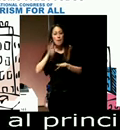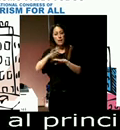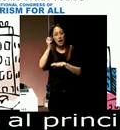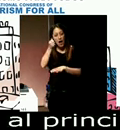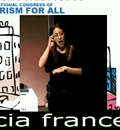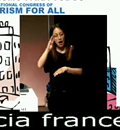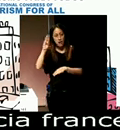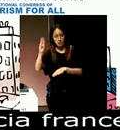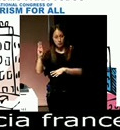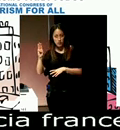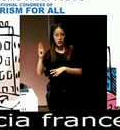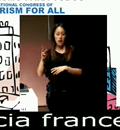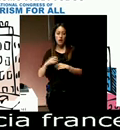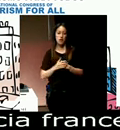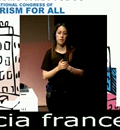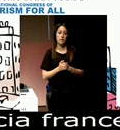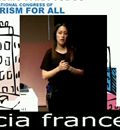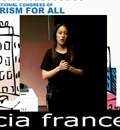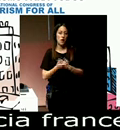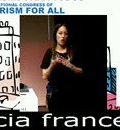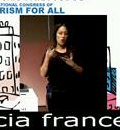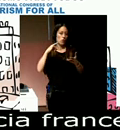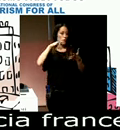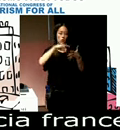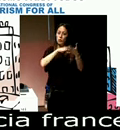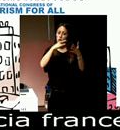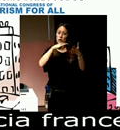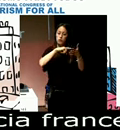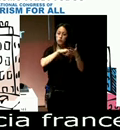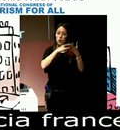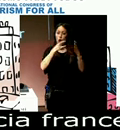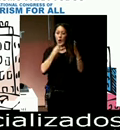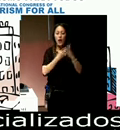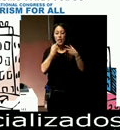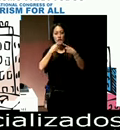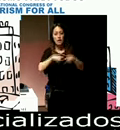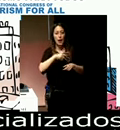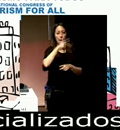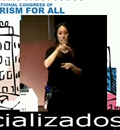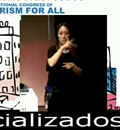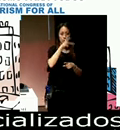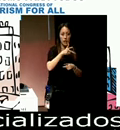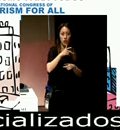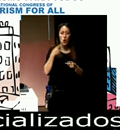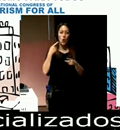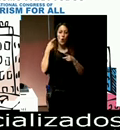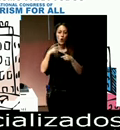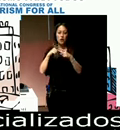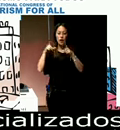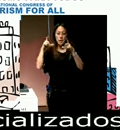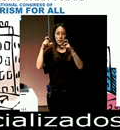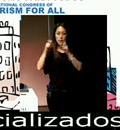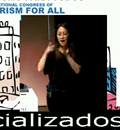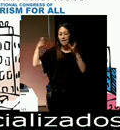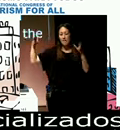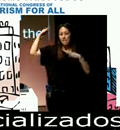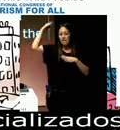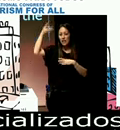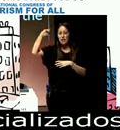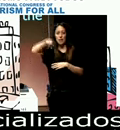content for applications using different technologies: video, the augmented reality,